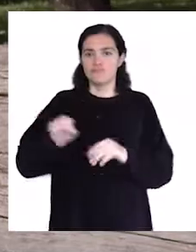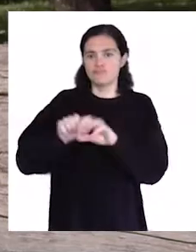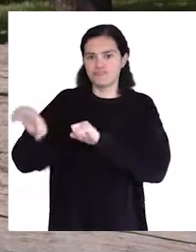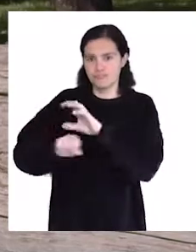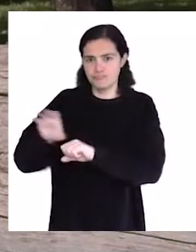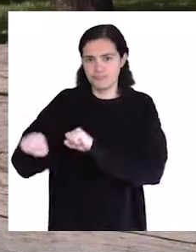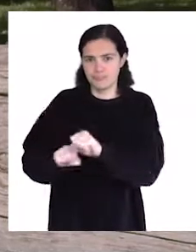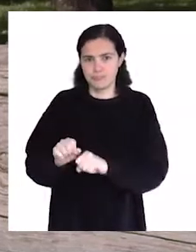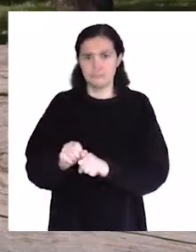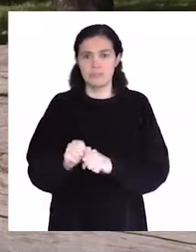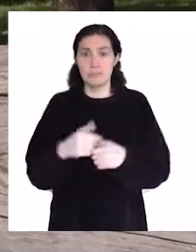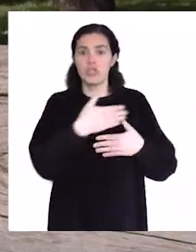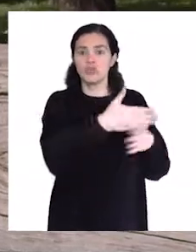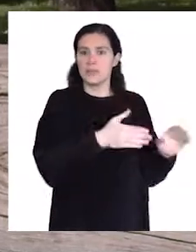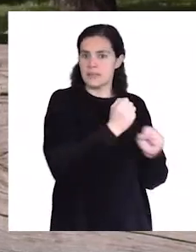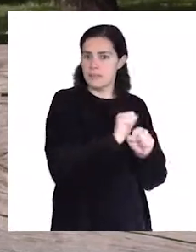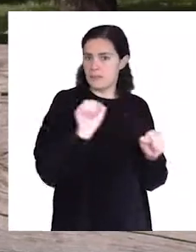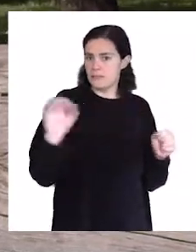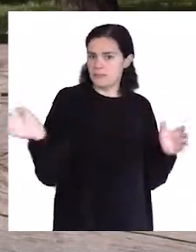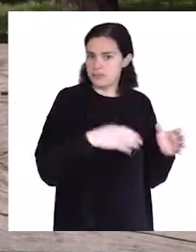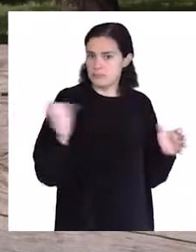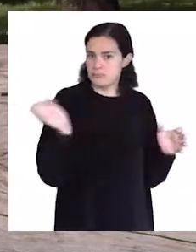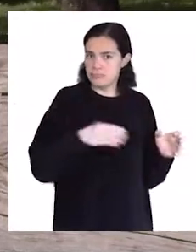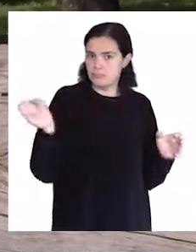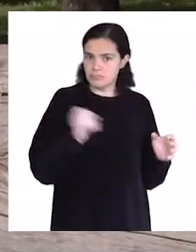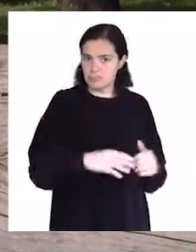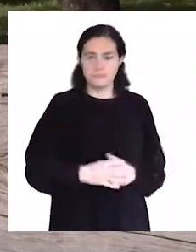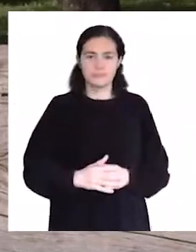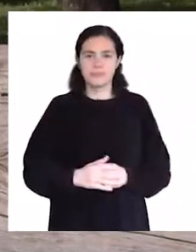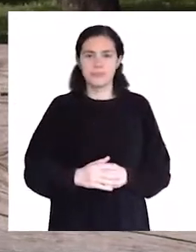pick them up, bring them to the studio,